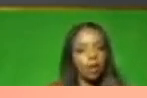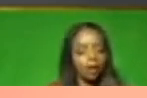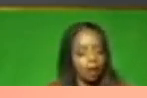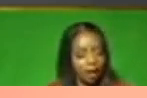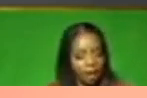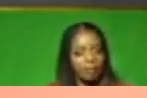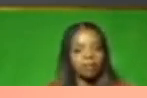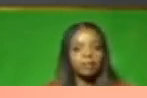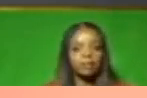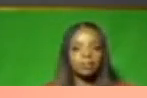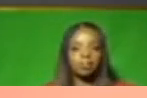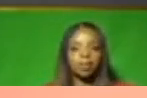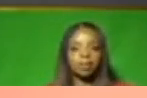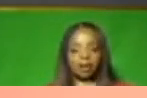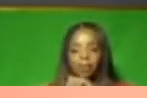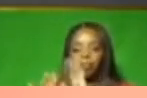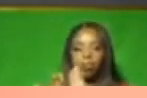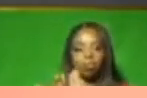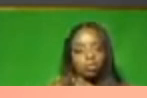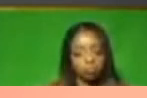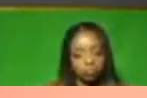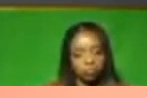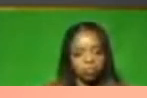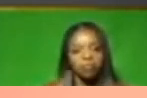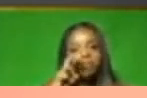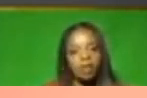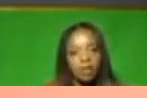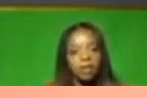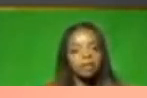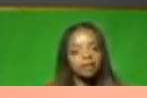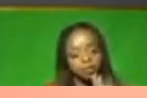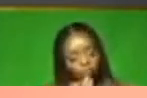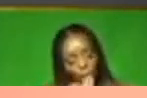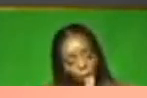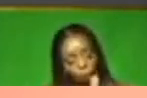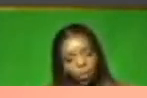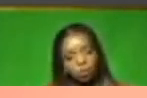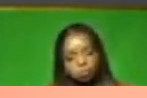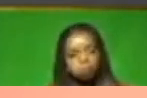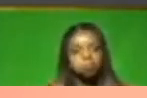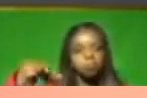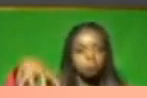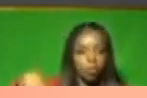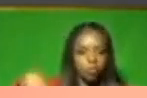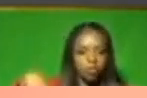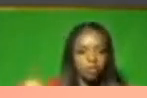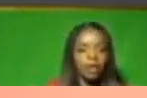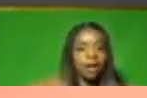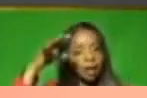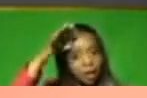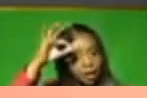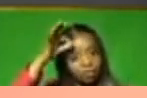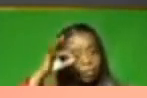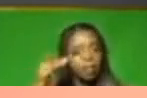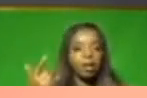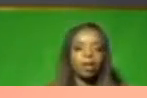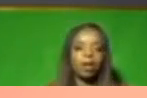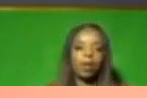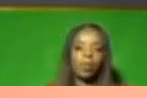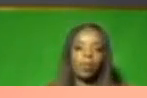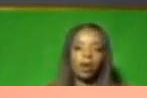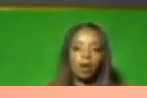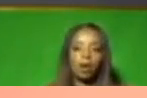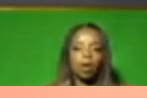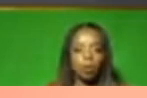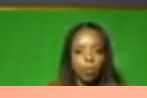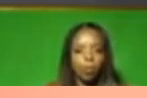approach to tackle red tape in provincial governments and a pilot to support